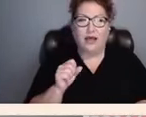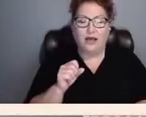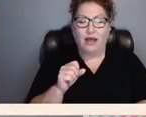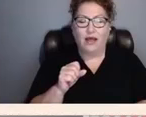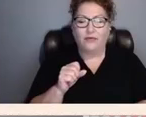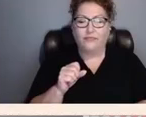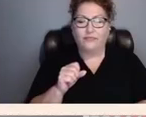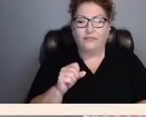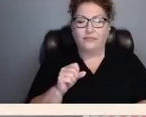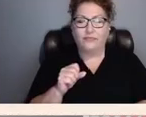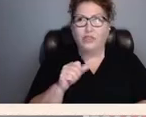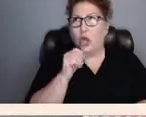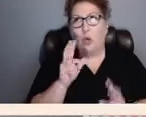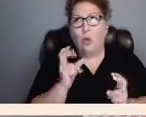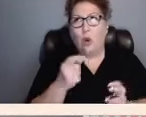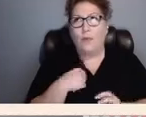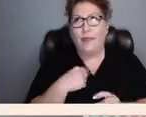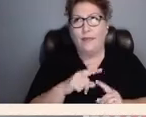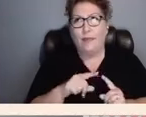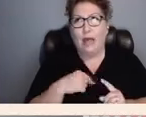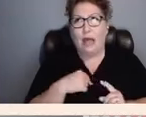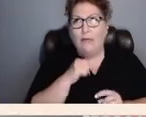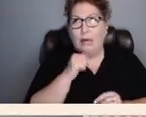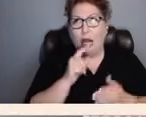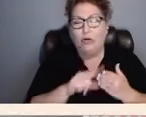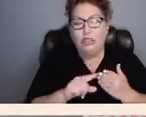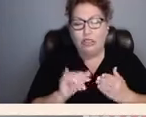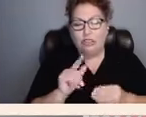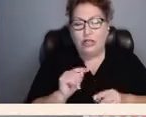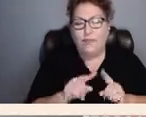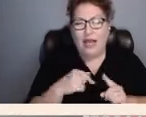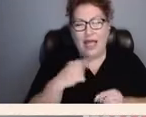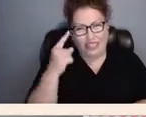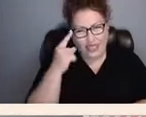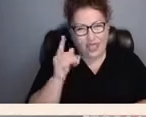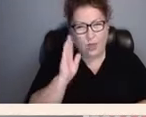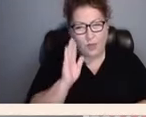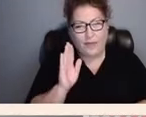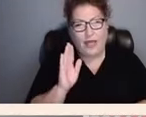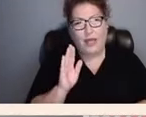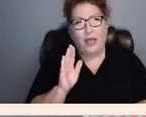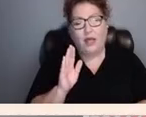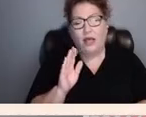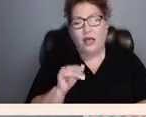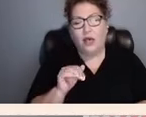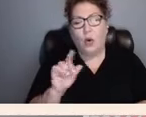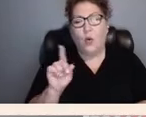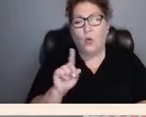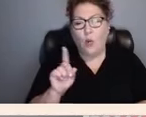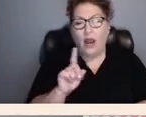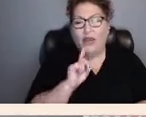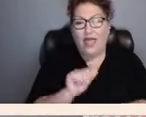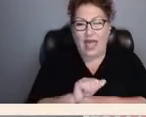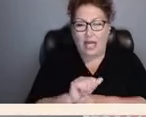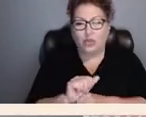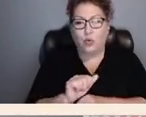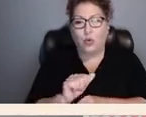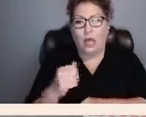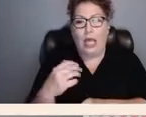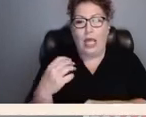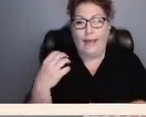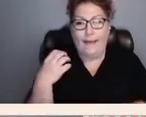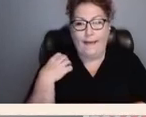quote me on this. I have not researched this, but I would think it would be where the actual employer, you know,